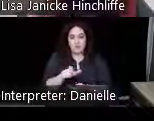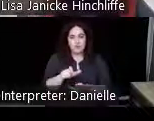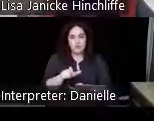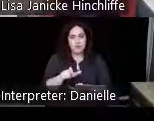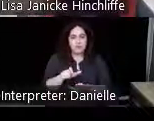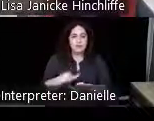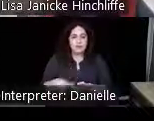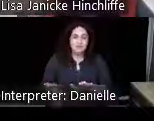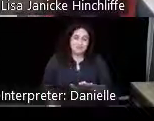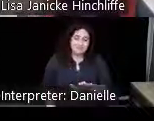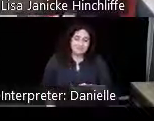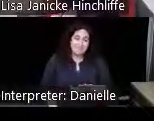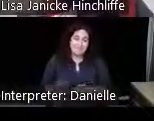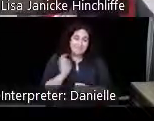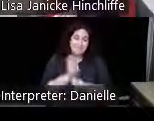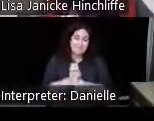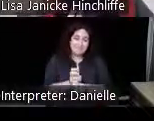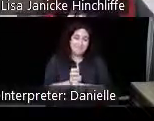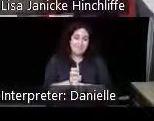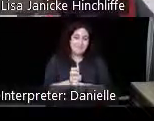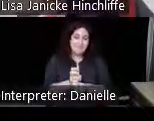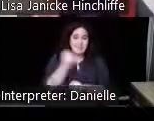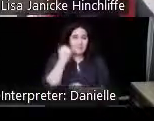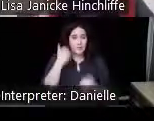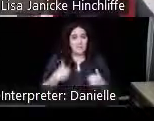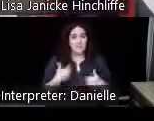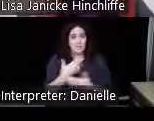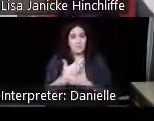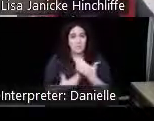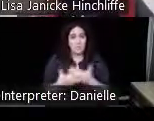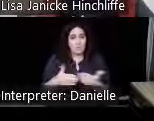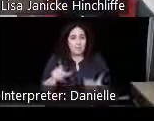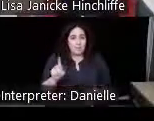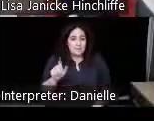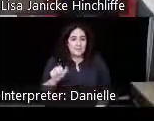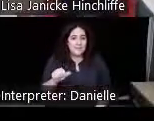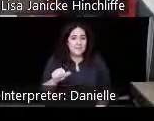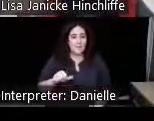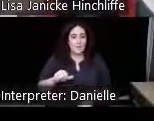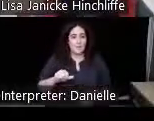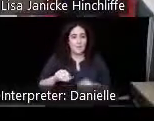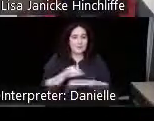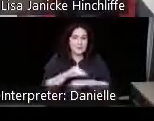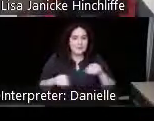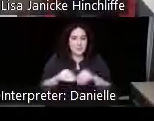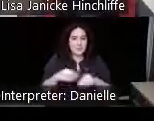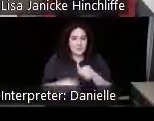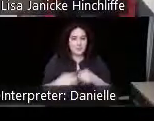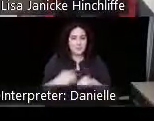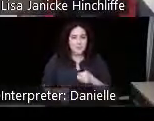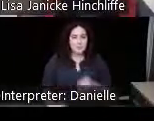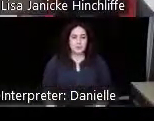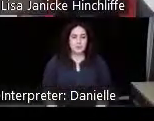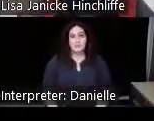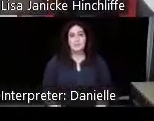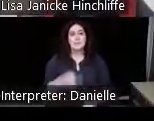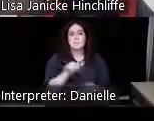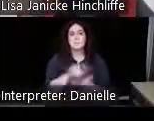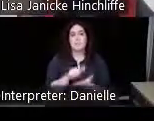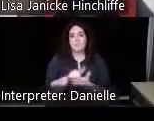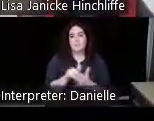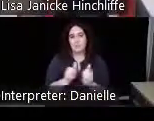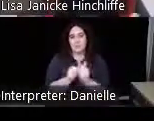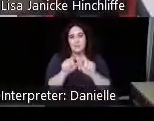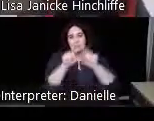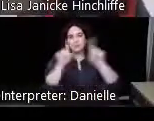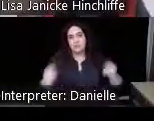very difficult with a manual disability, dexterity issues, but almost impossible when you have screen readers. So